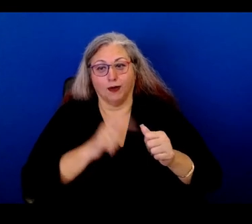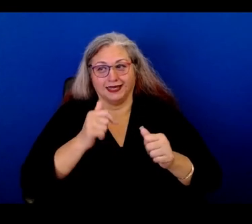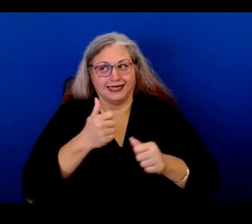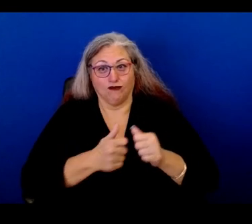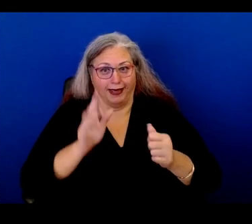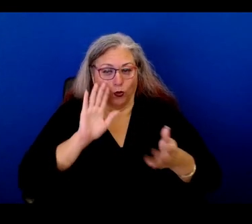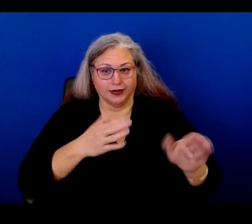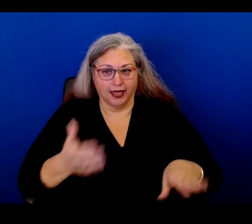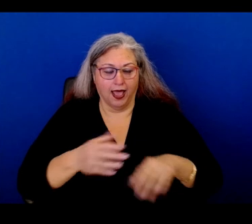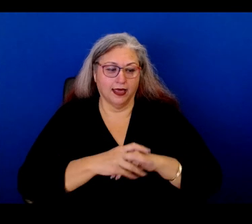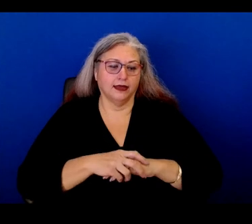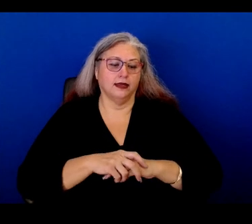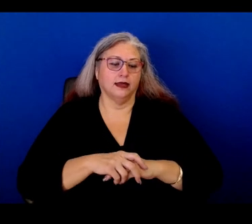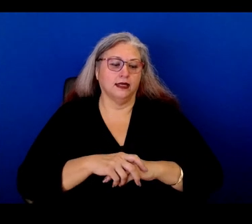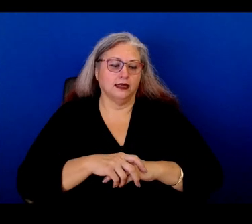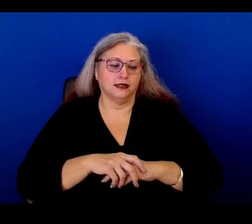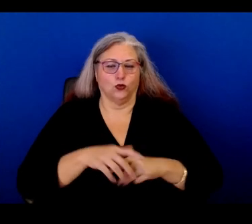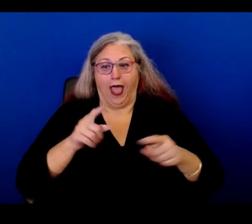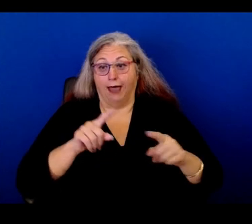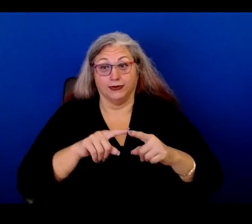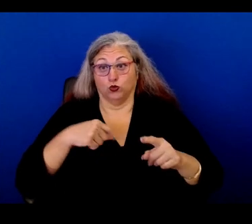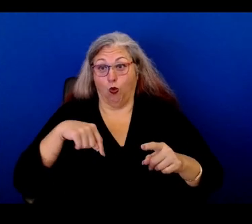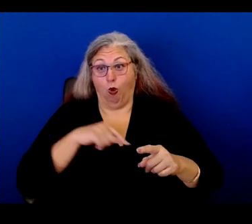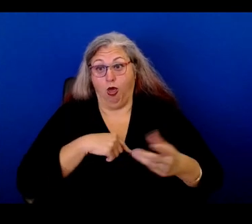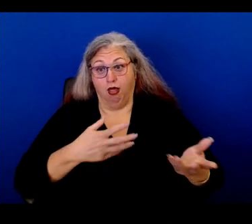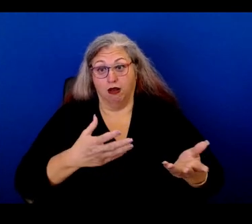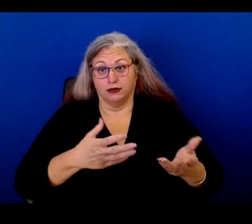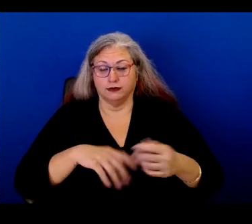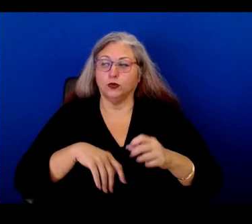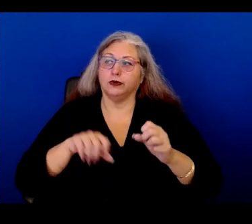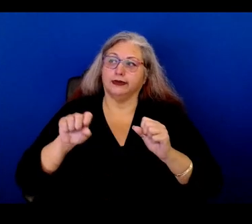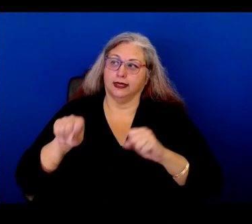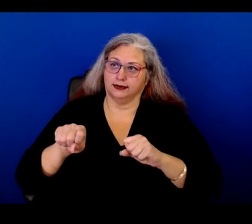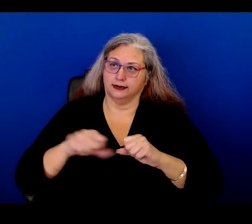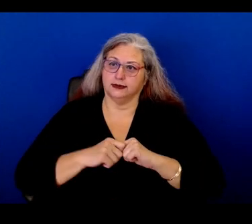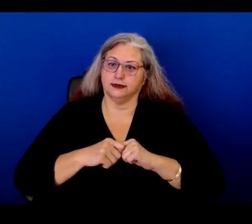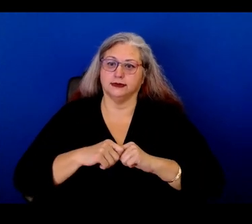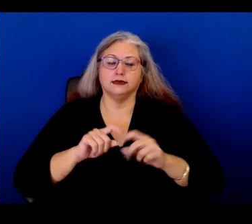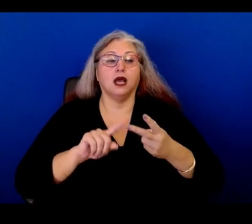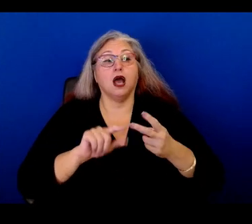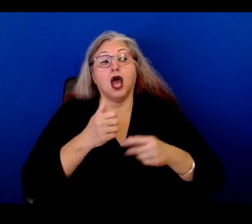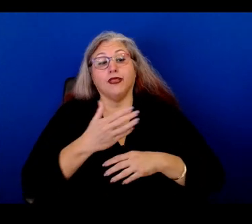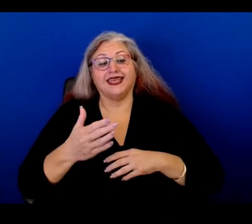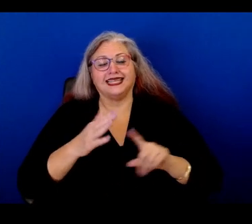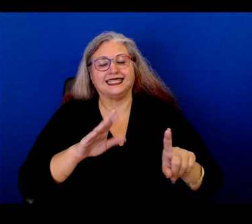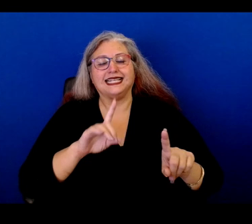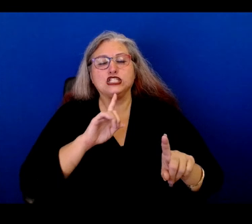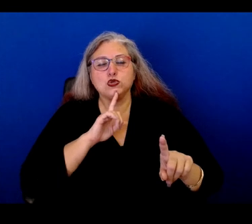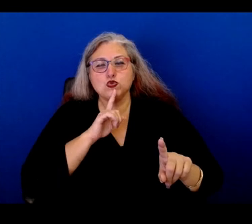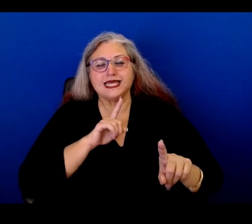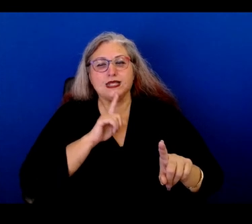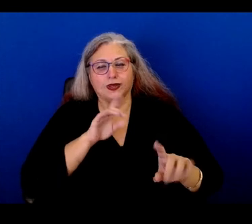everyone dies. So like, yeah, it happens to all of us. Yes. The other thing that's really,